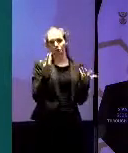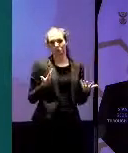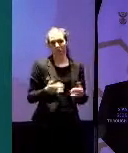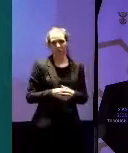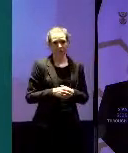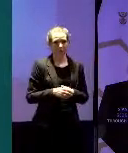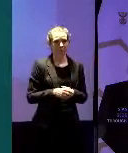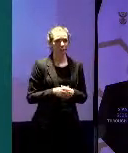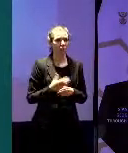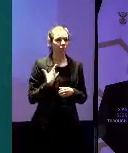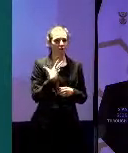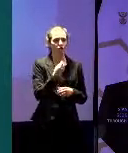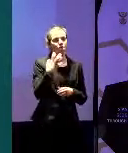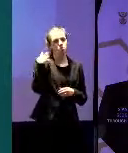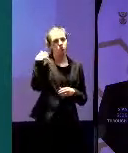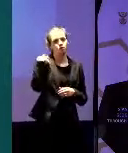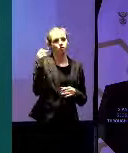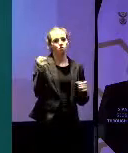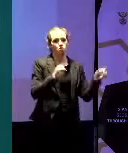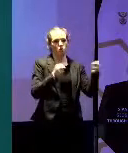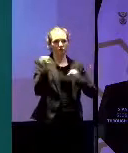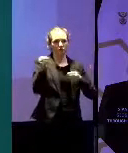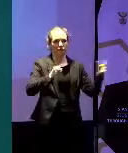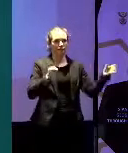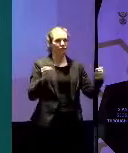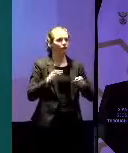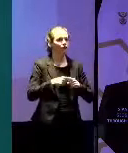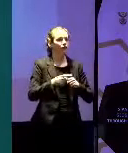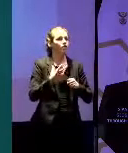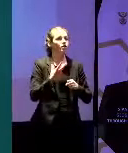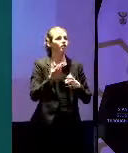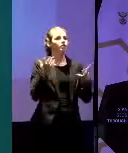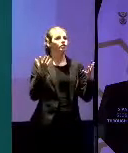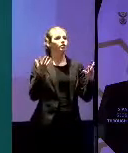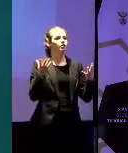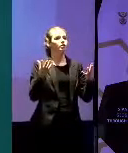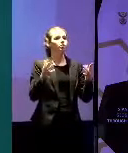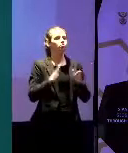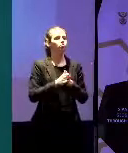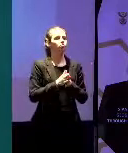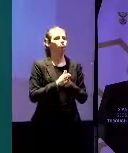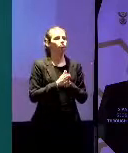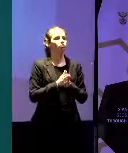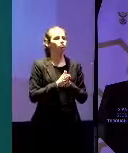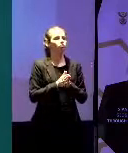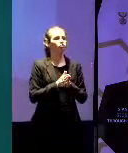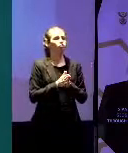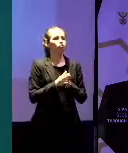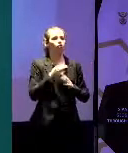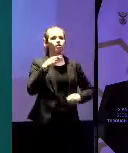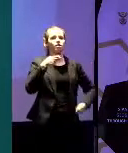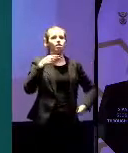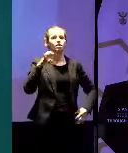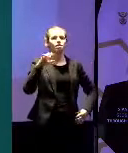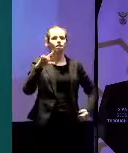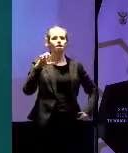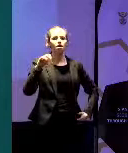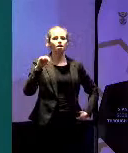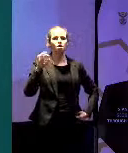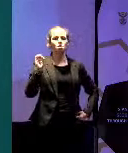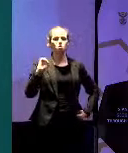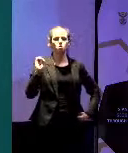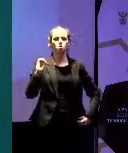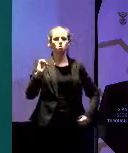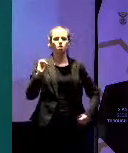We've got the ministerial appointees. So on the side, okay, Helen is not here and Carol is